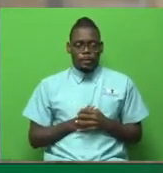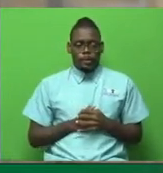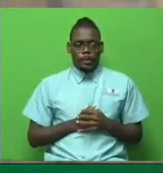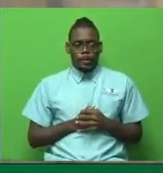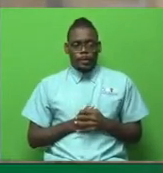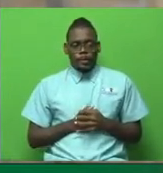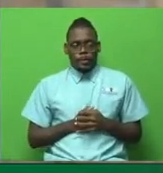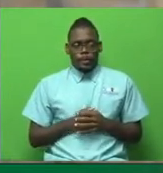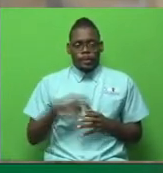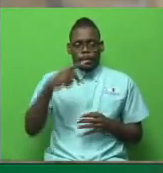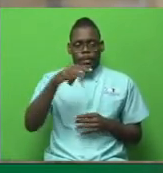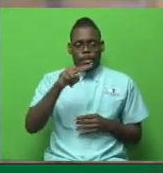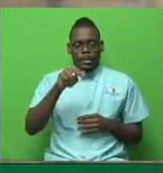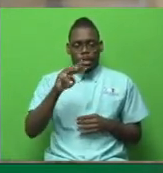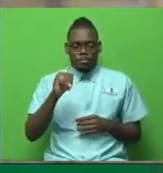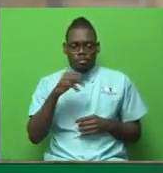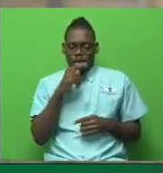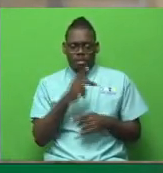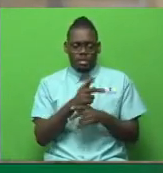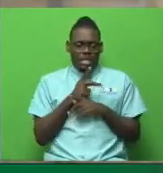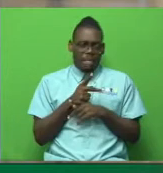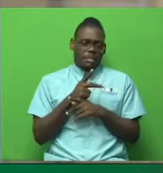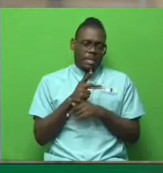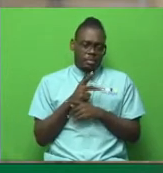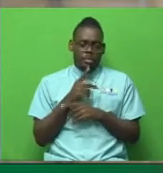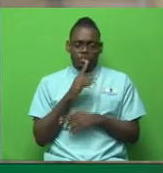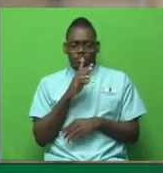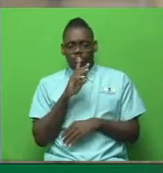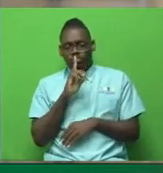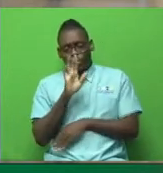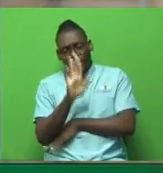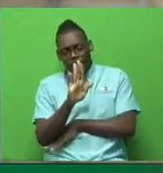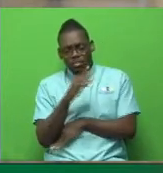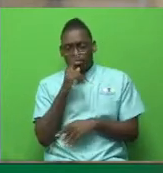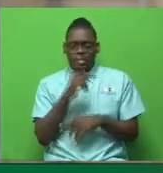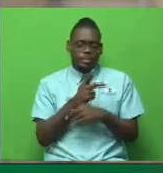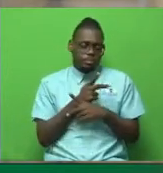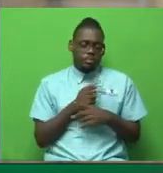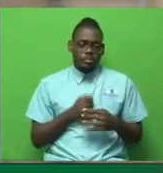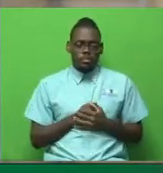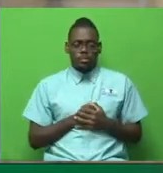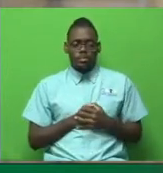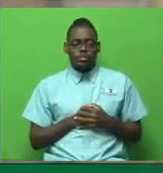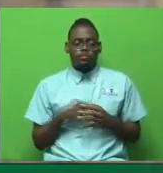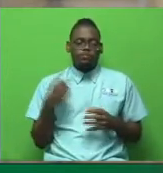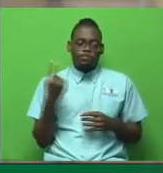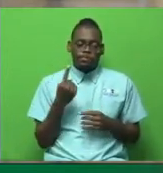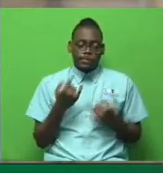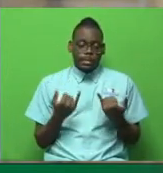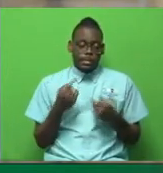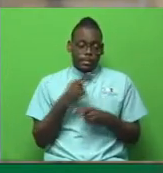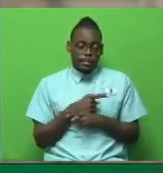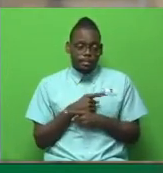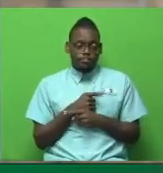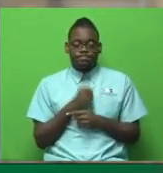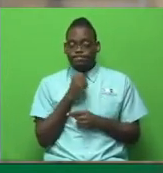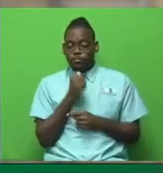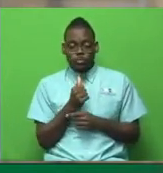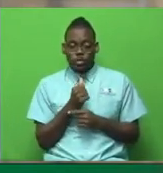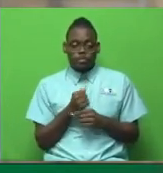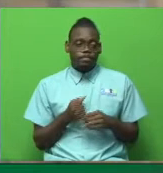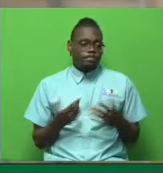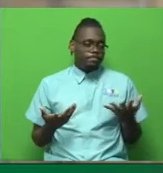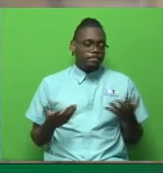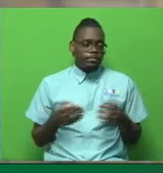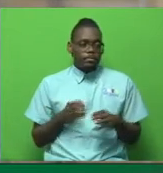same opposition leader came here today saying that she would not bow and me under the public with a